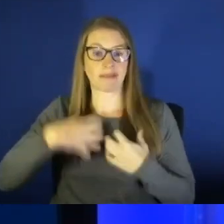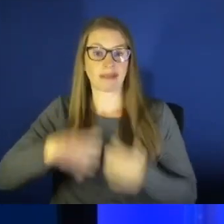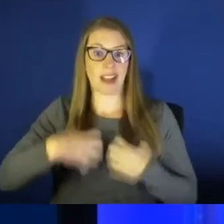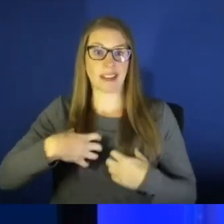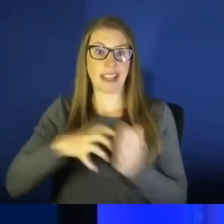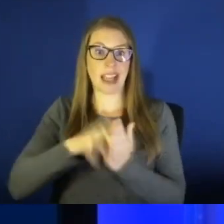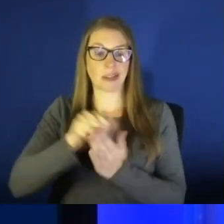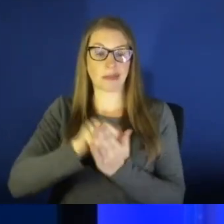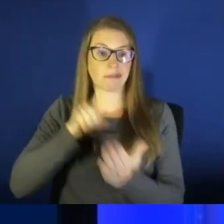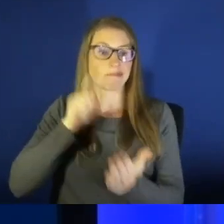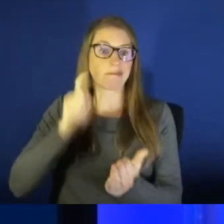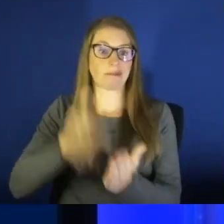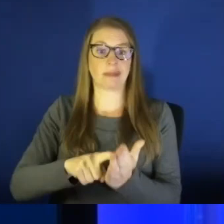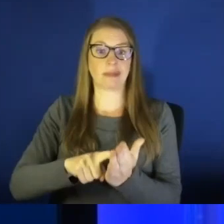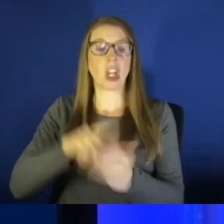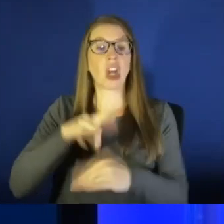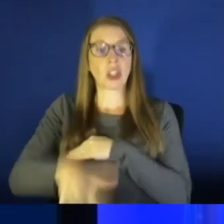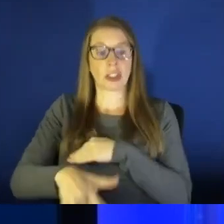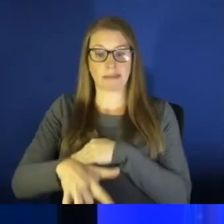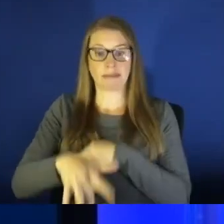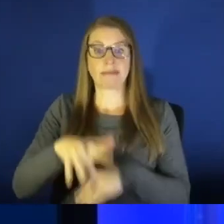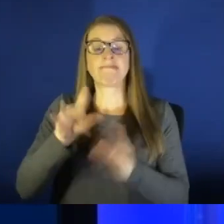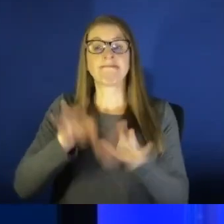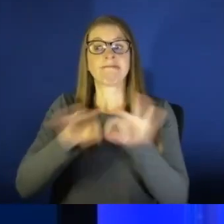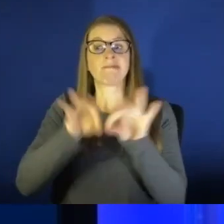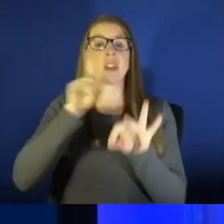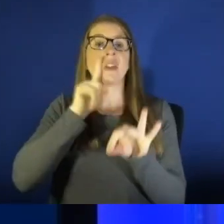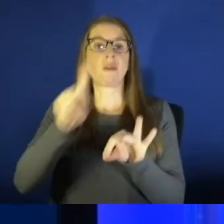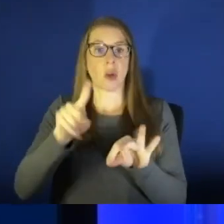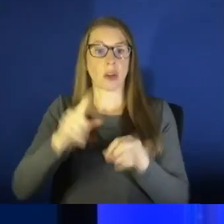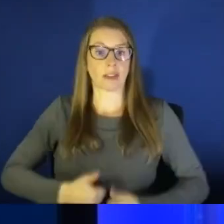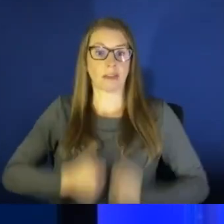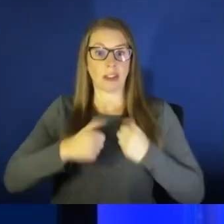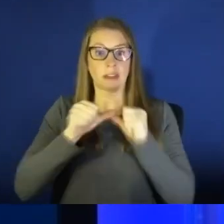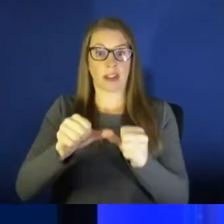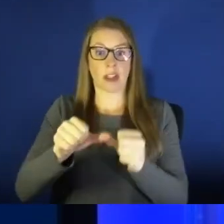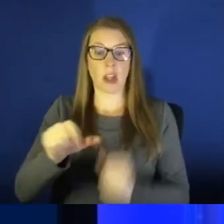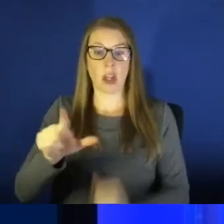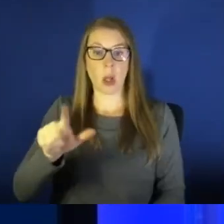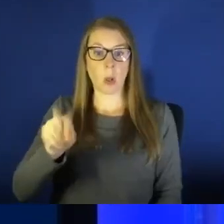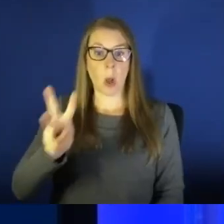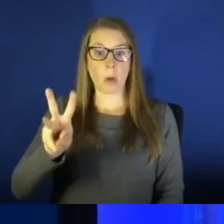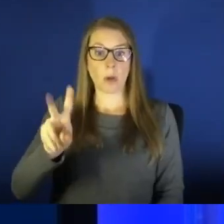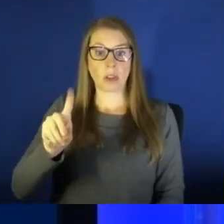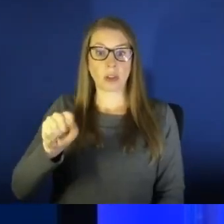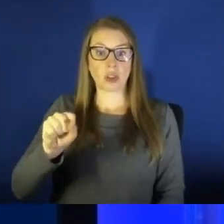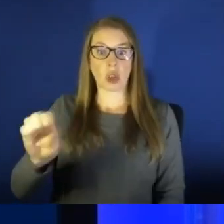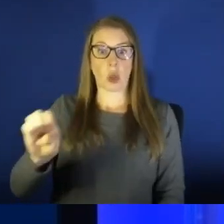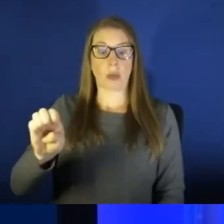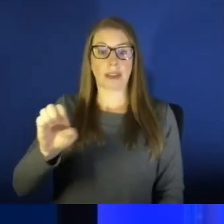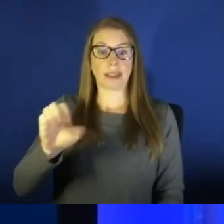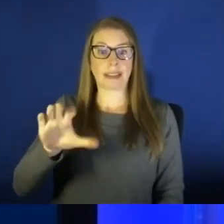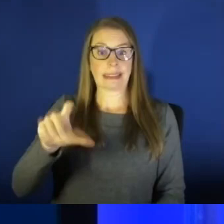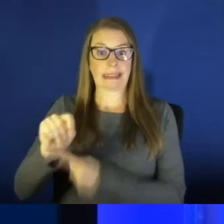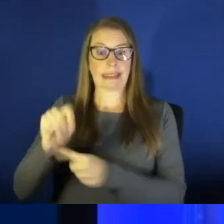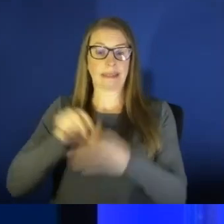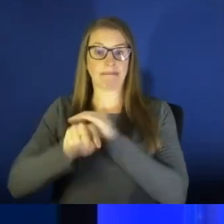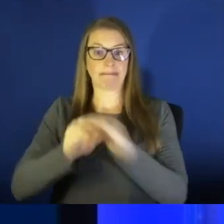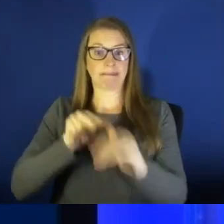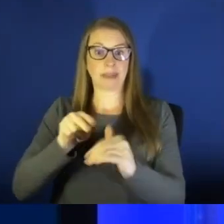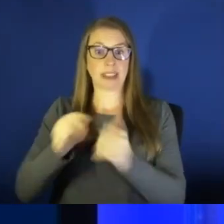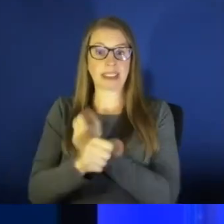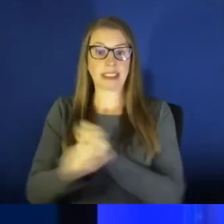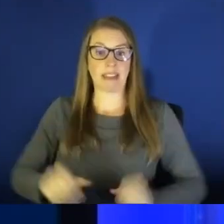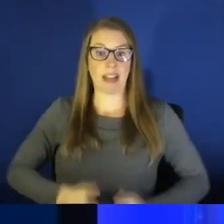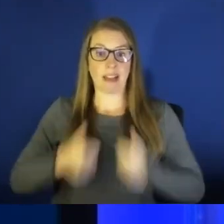to survival. A routine low-dose CT scan of the lungs helps save lives. Joining us this morning on why it is so